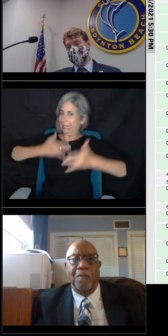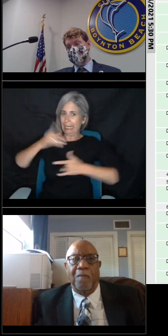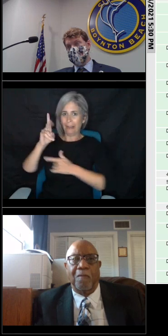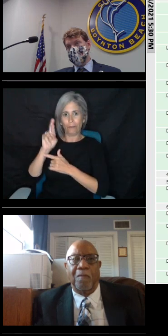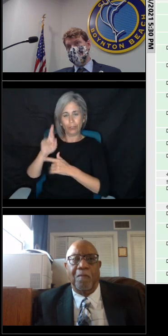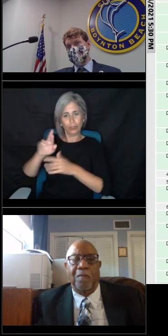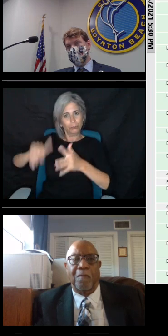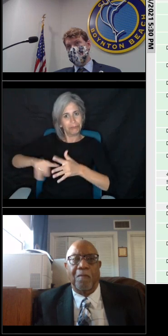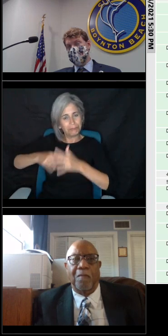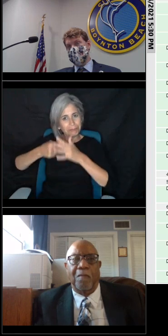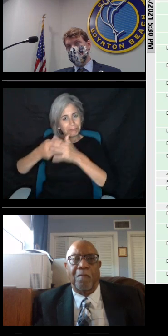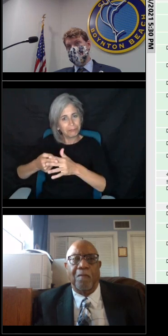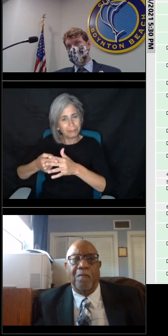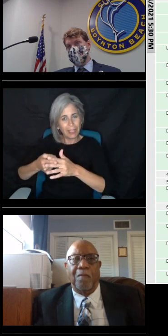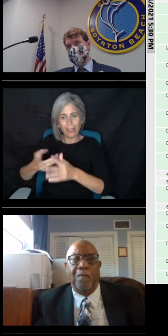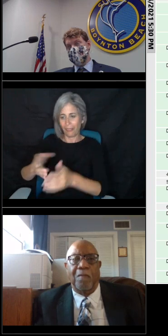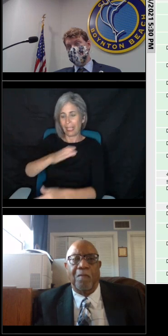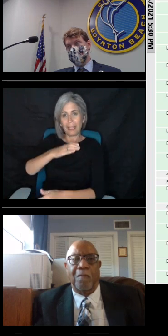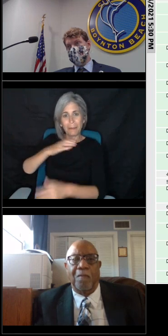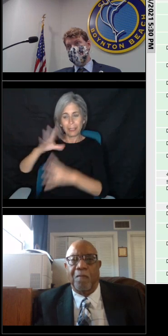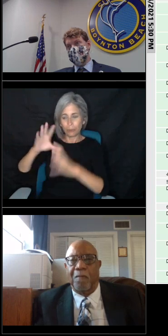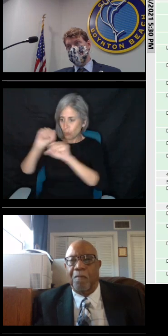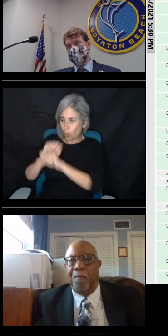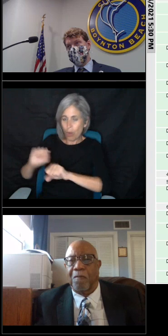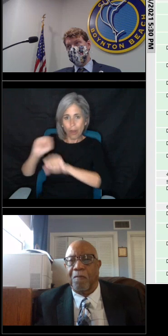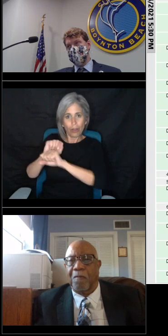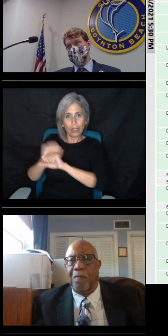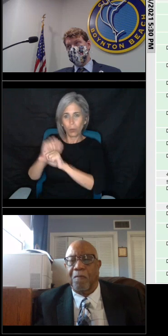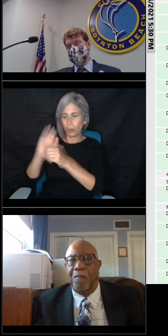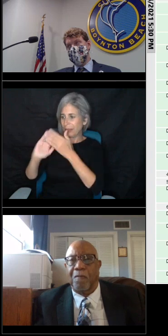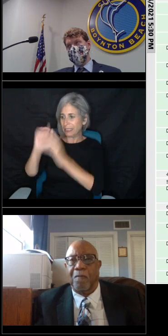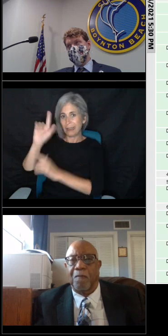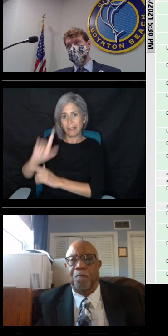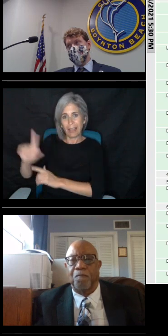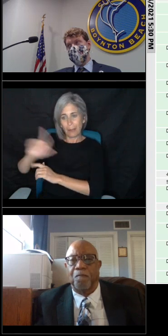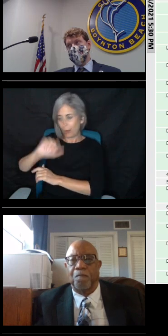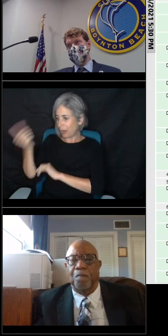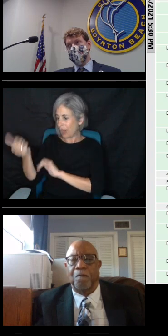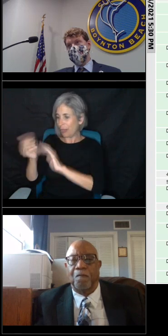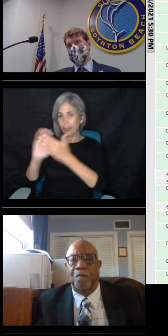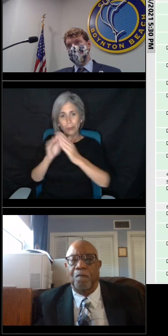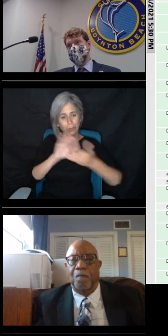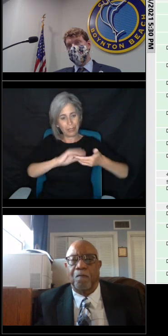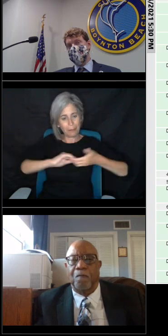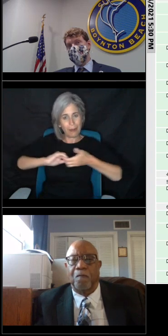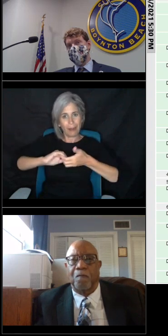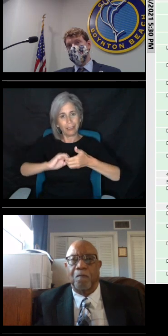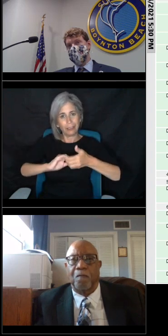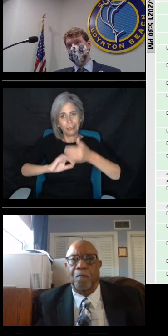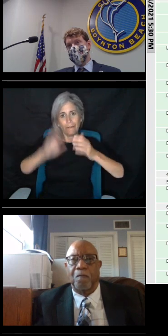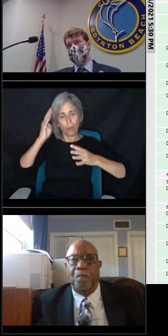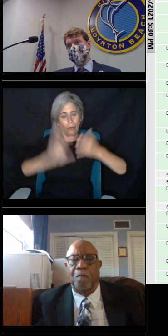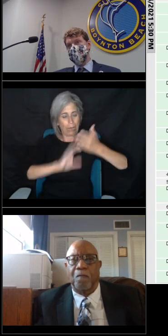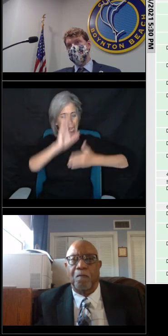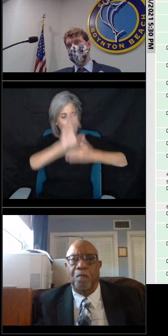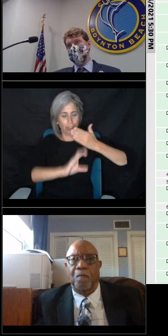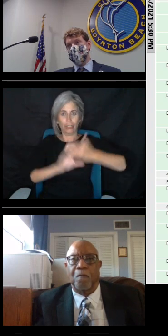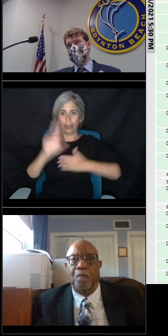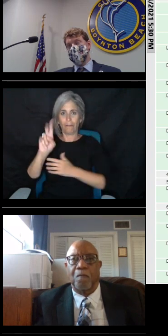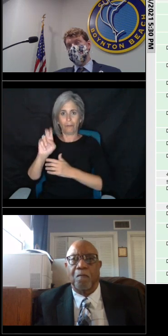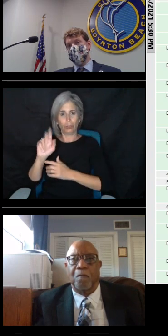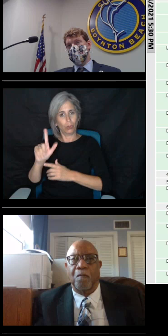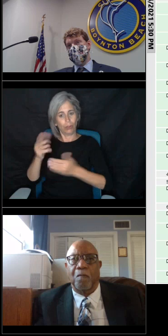kickoff. Our committee has been working with the city library and other community partners to create a calendar of virtual